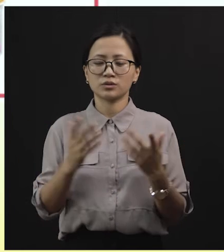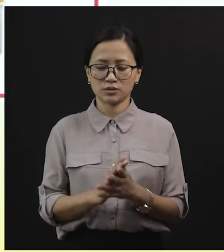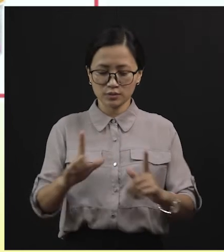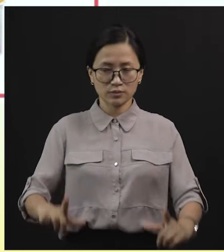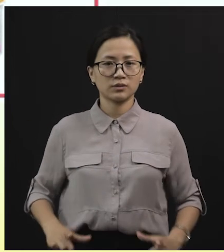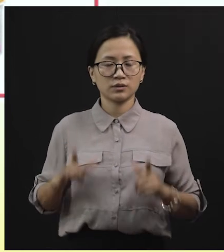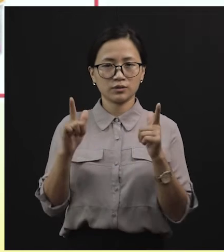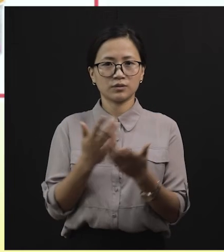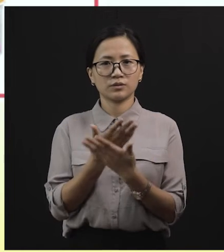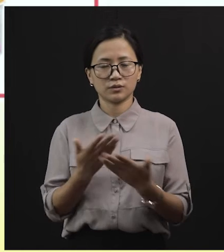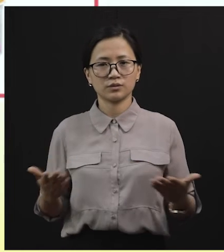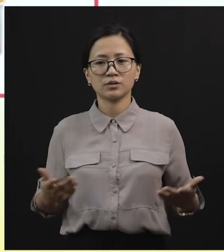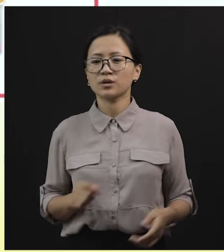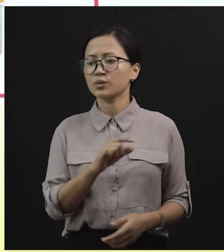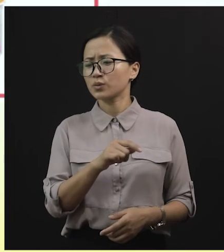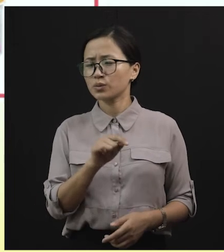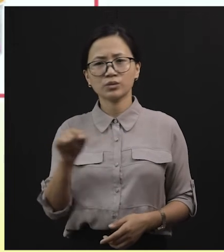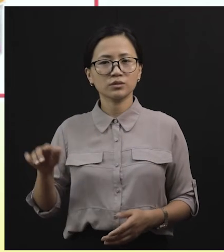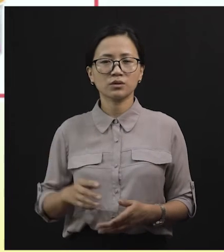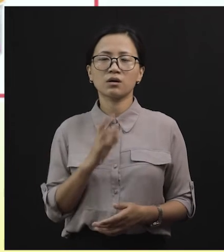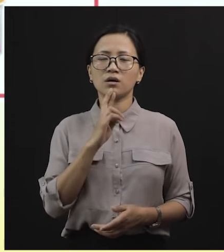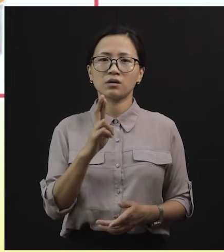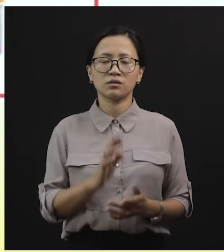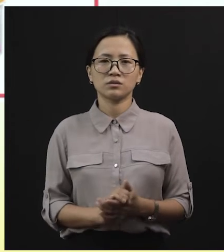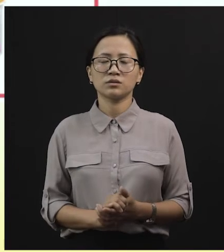things and which are the non-living things. Okay,